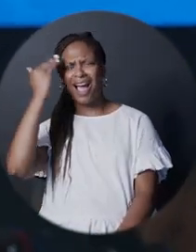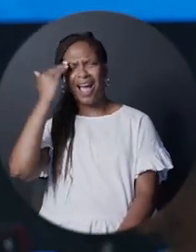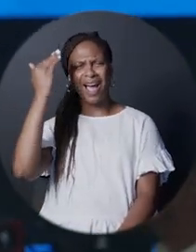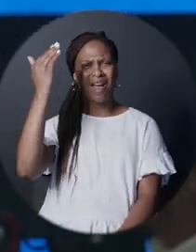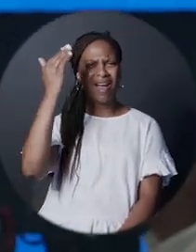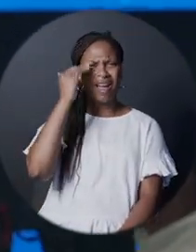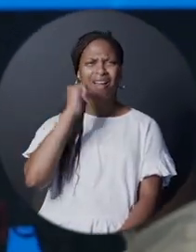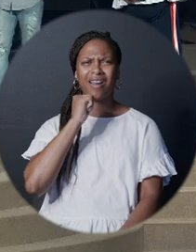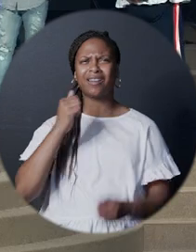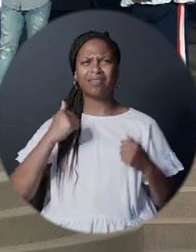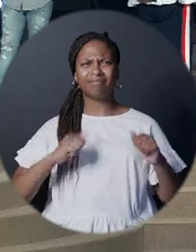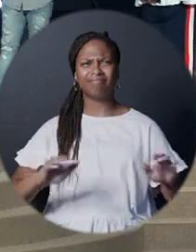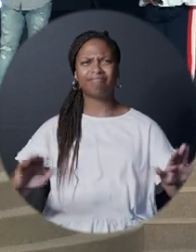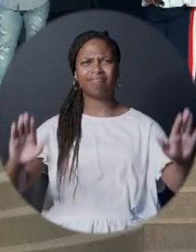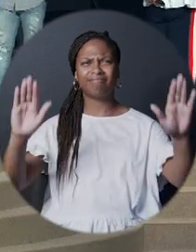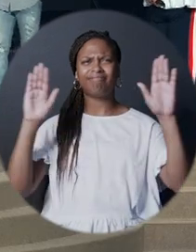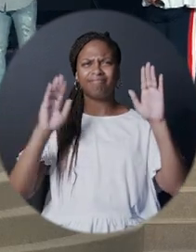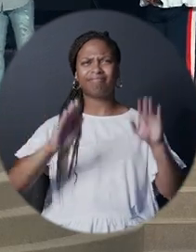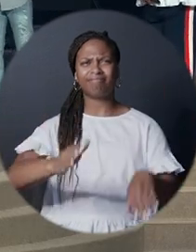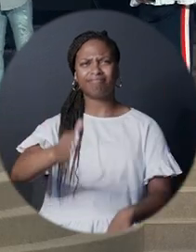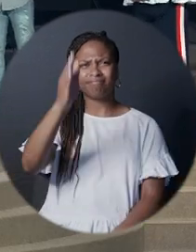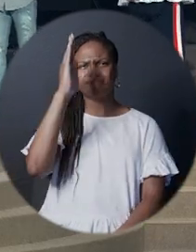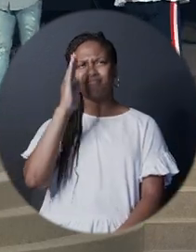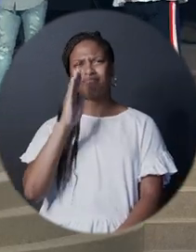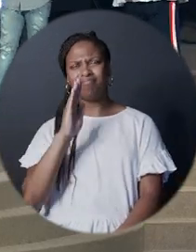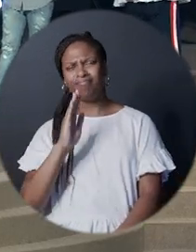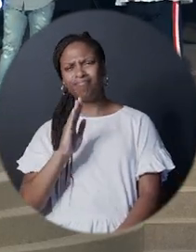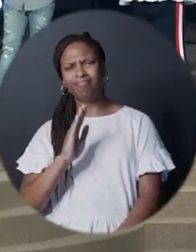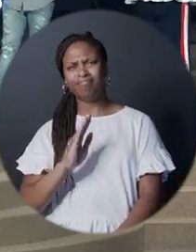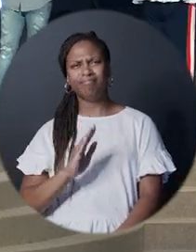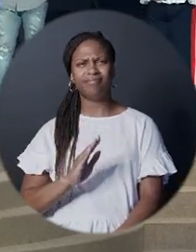I know it, Tati. I know it.